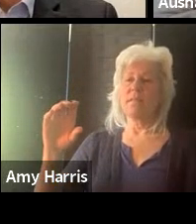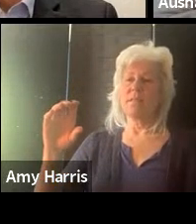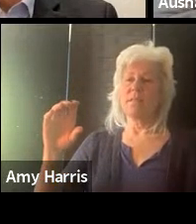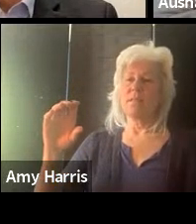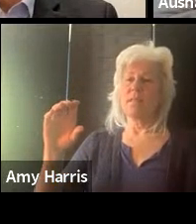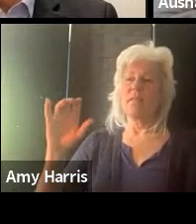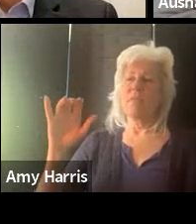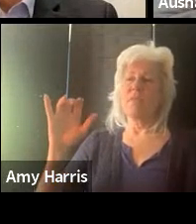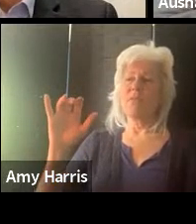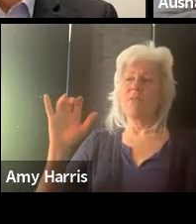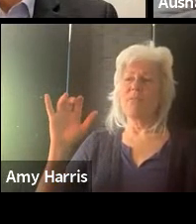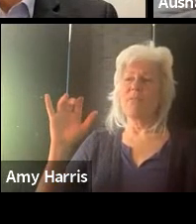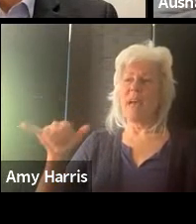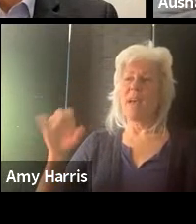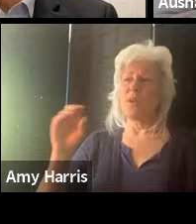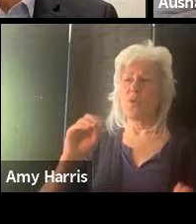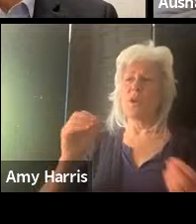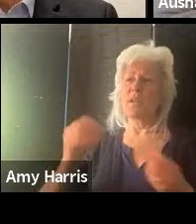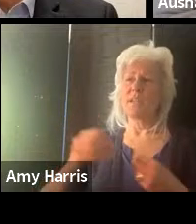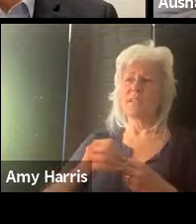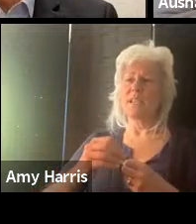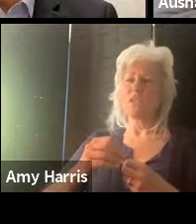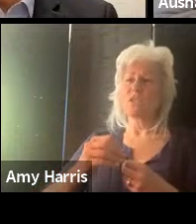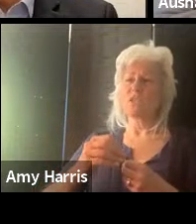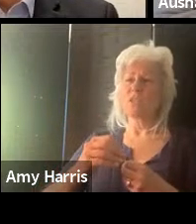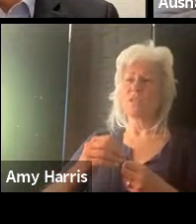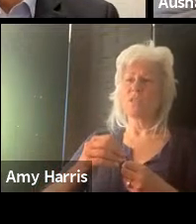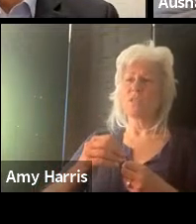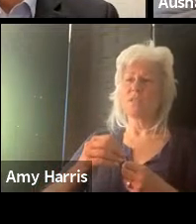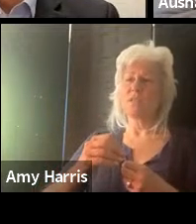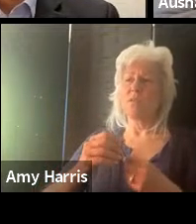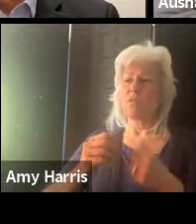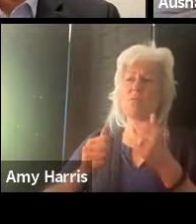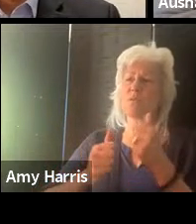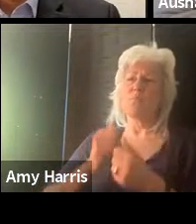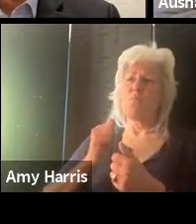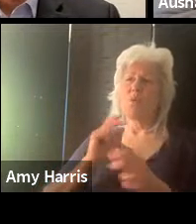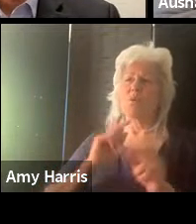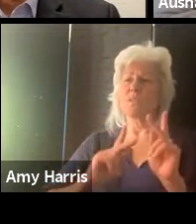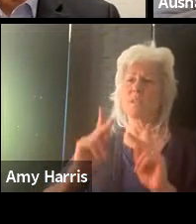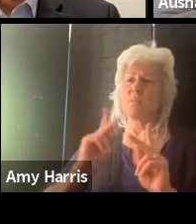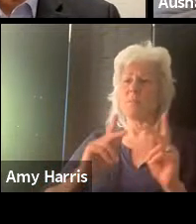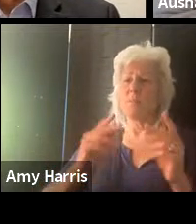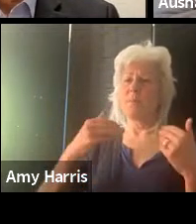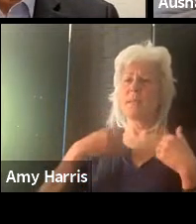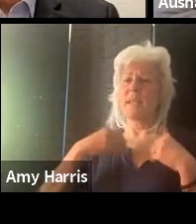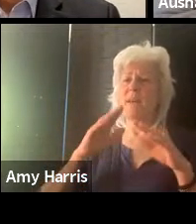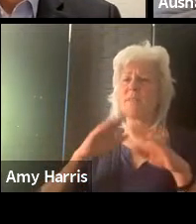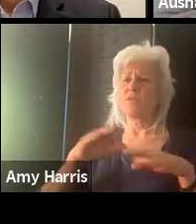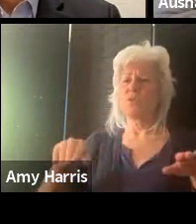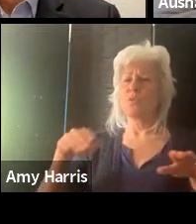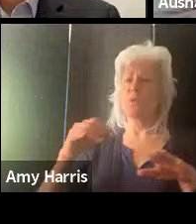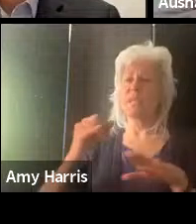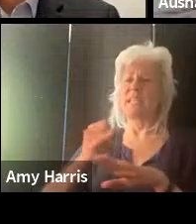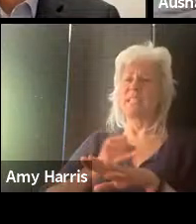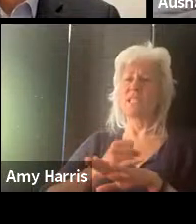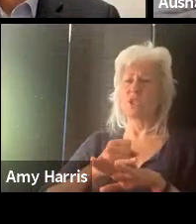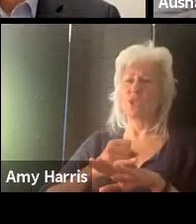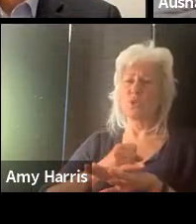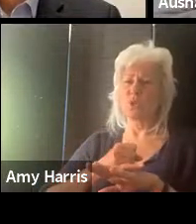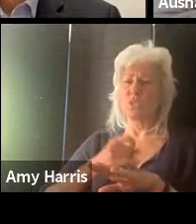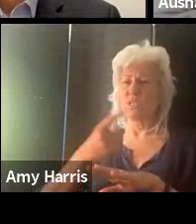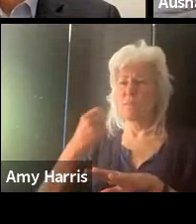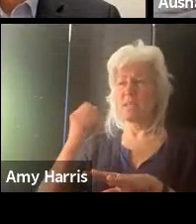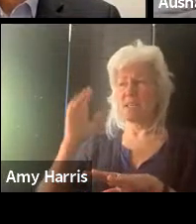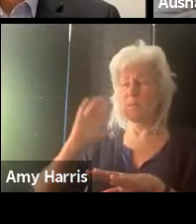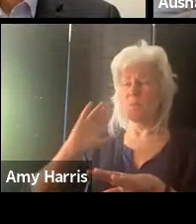That organization consisted mostly of people who had children in institutions, because that was at that